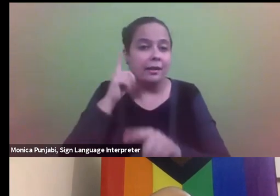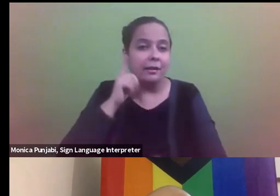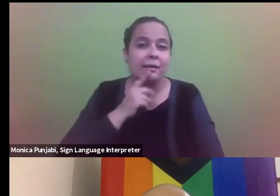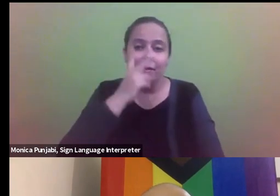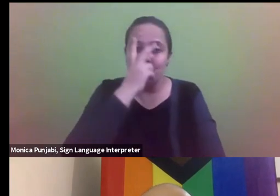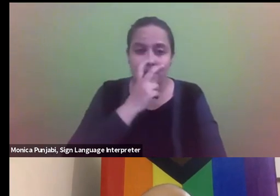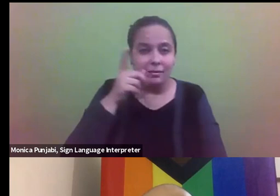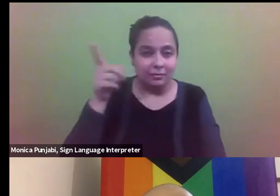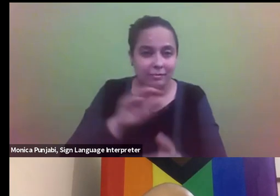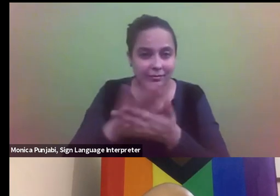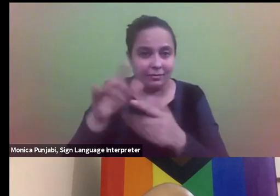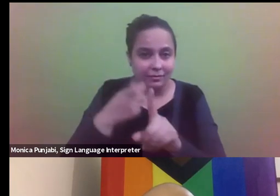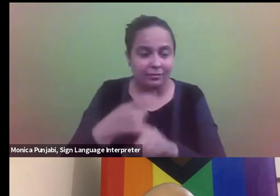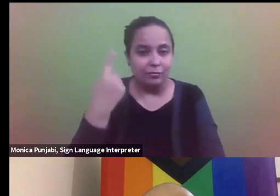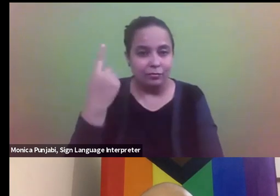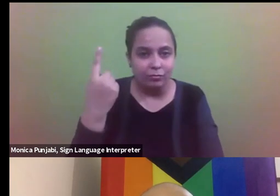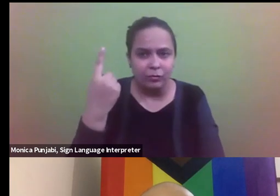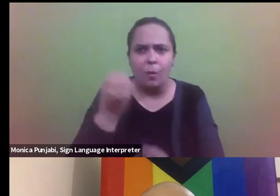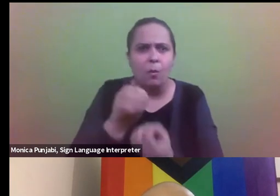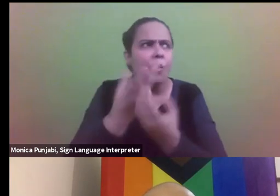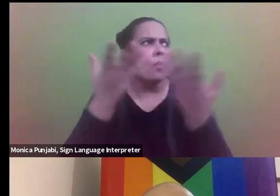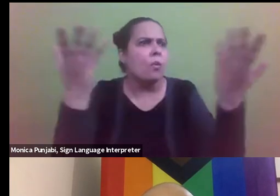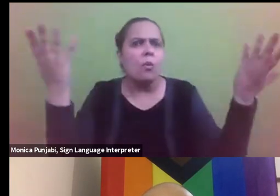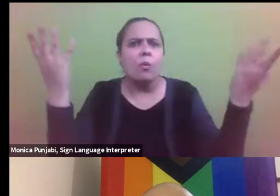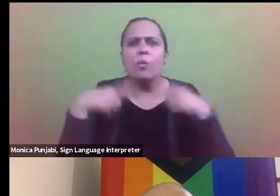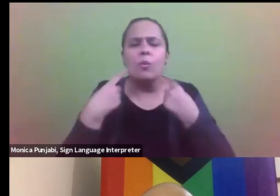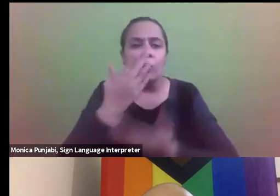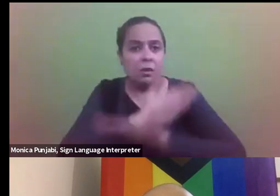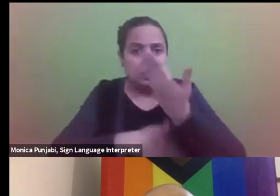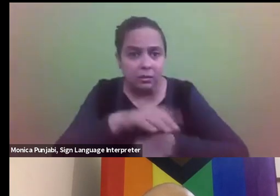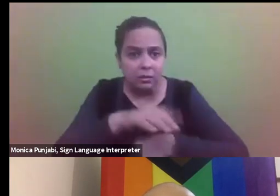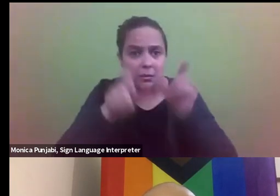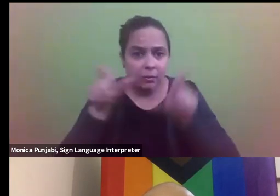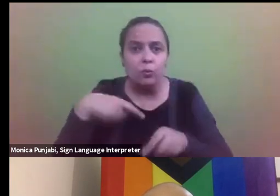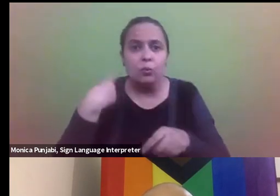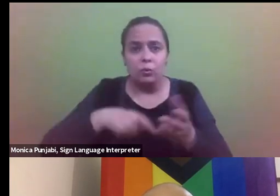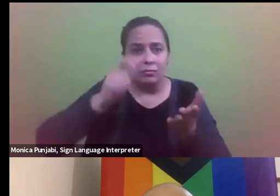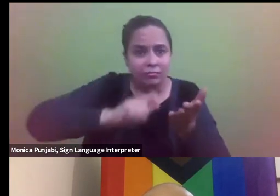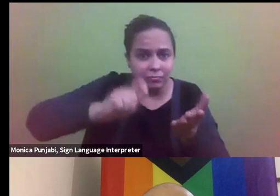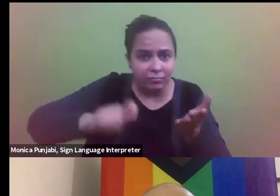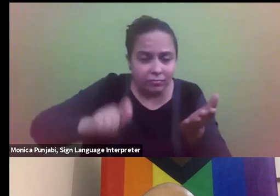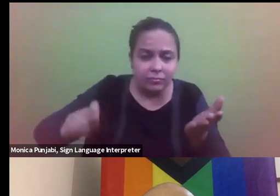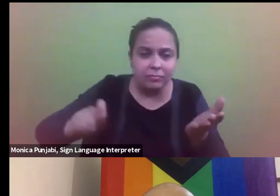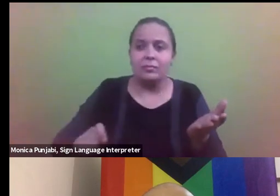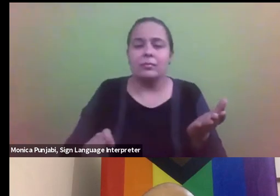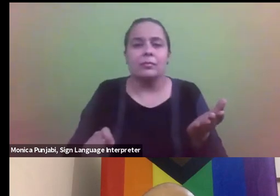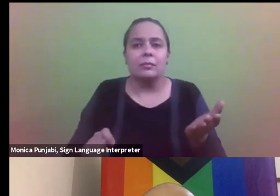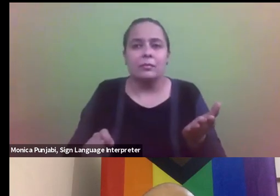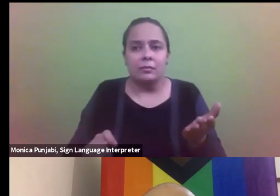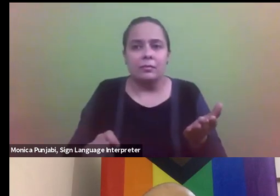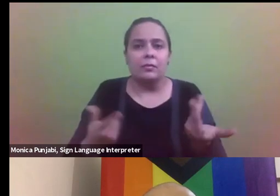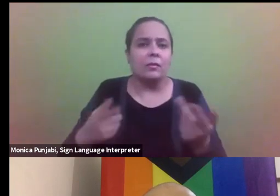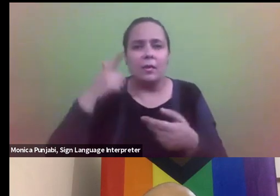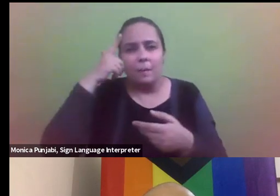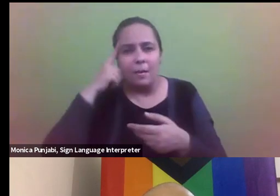about writers and disabled writers from different intersectionalities, who are either Black or